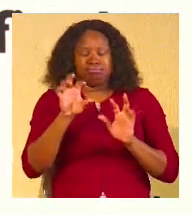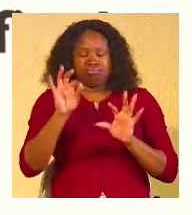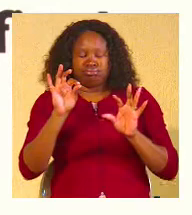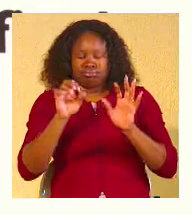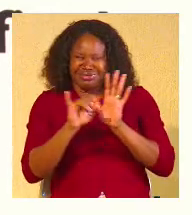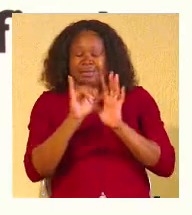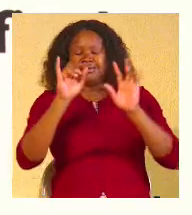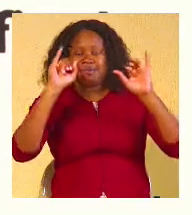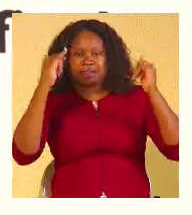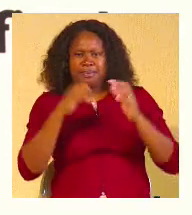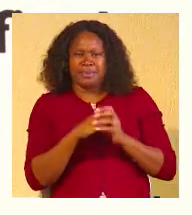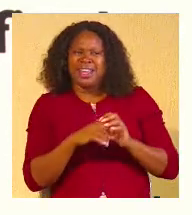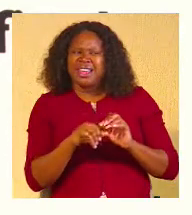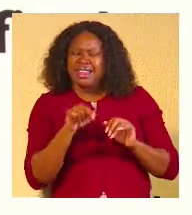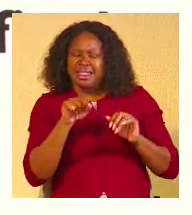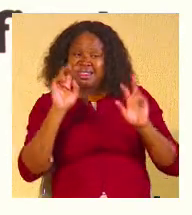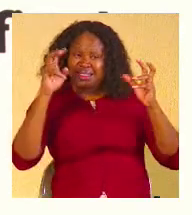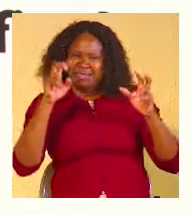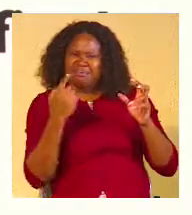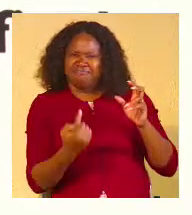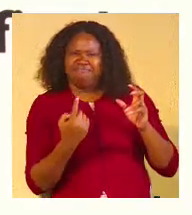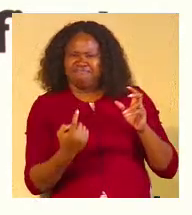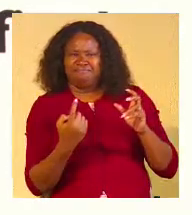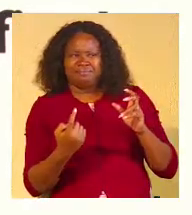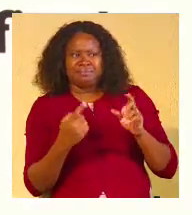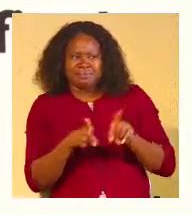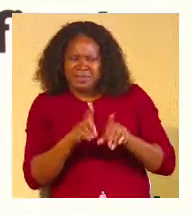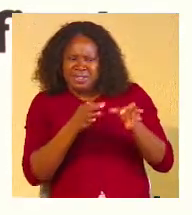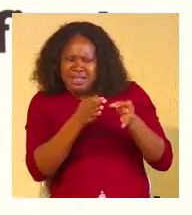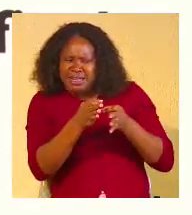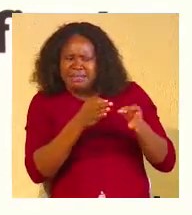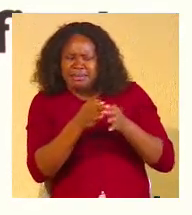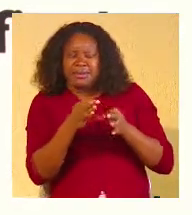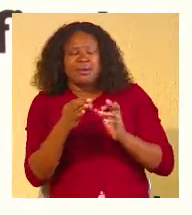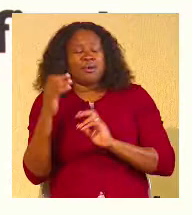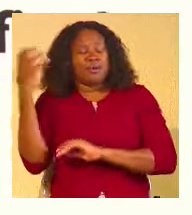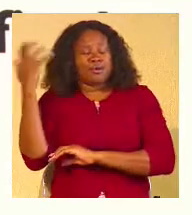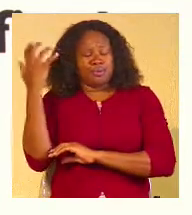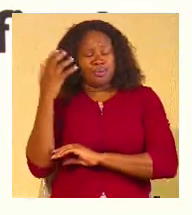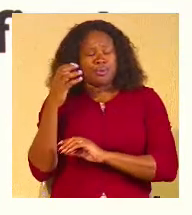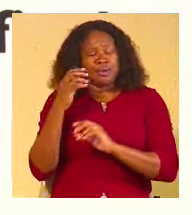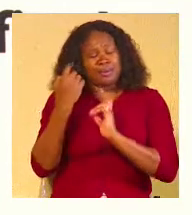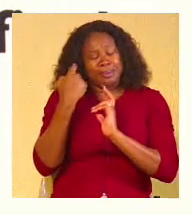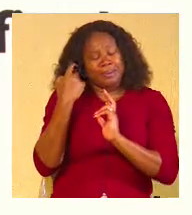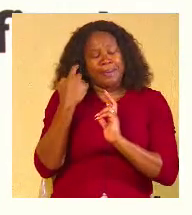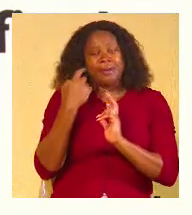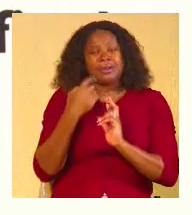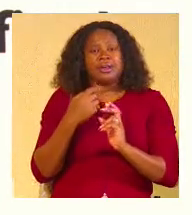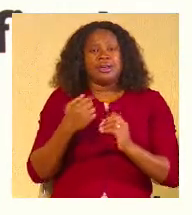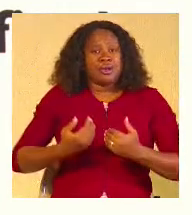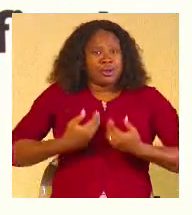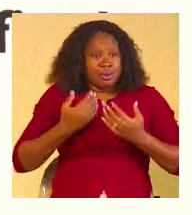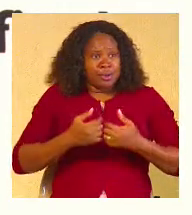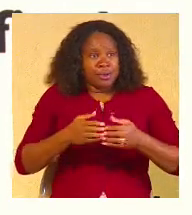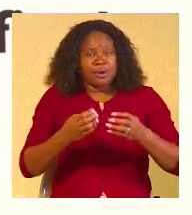And the theme speaks for itself, and as it was alluded to already in the speech, the youth will then embark on